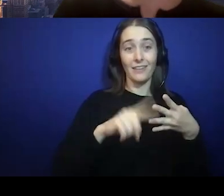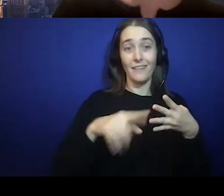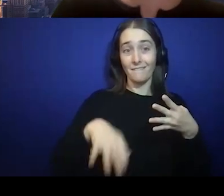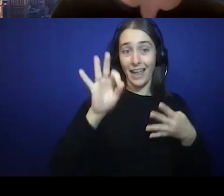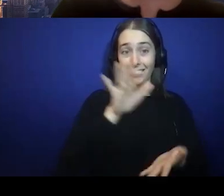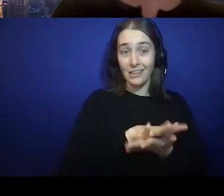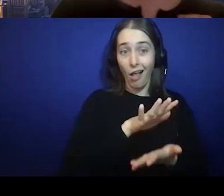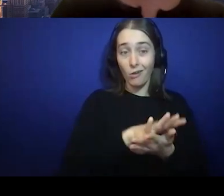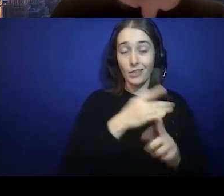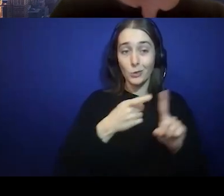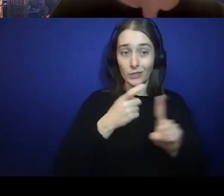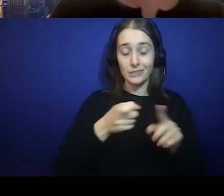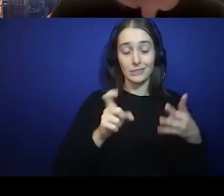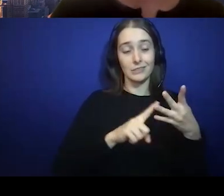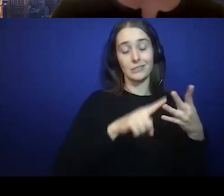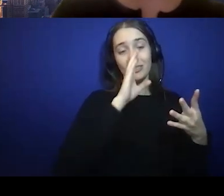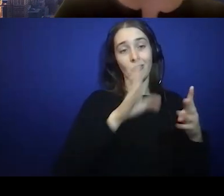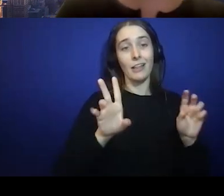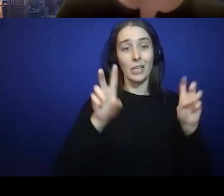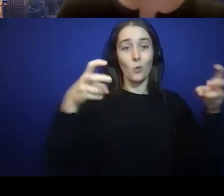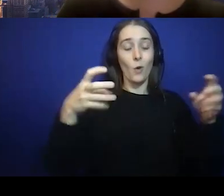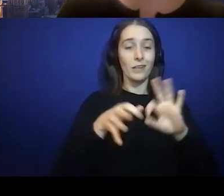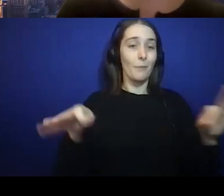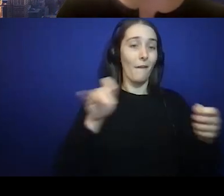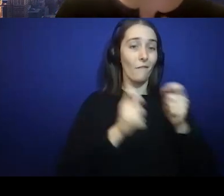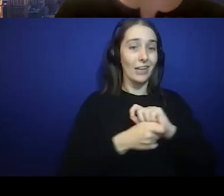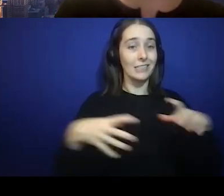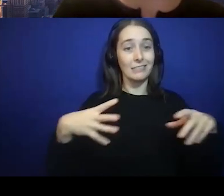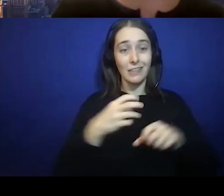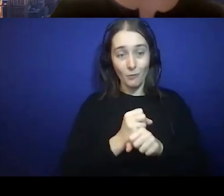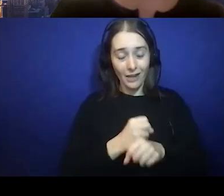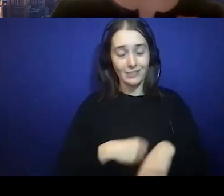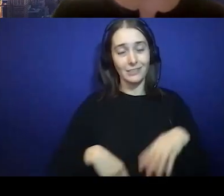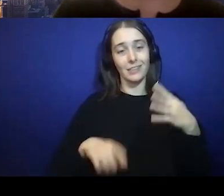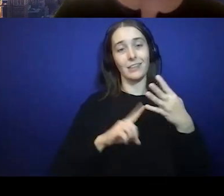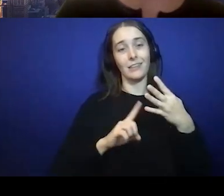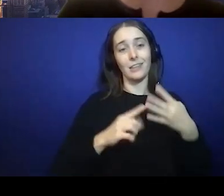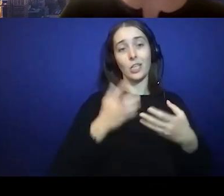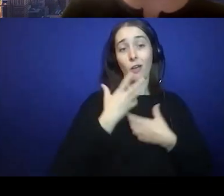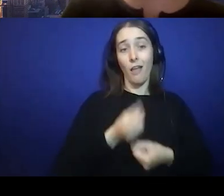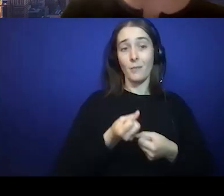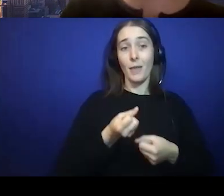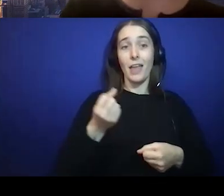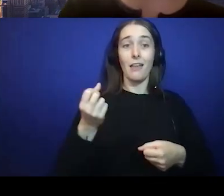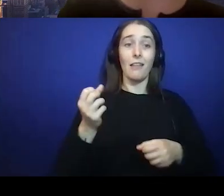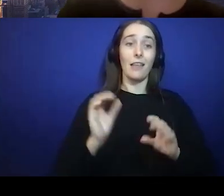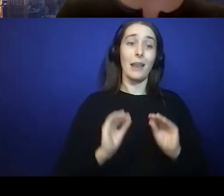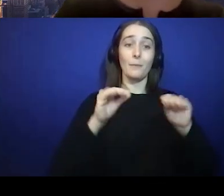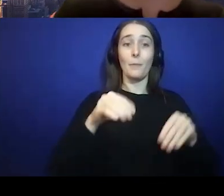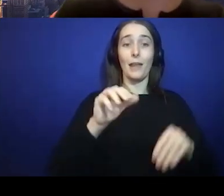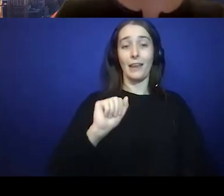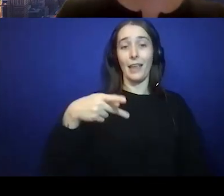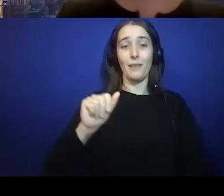sources, directly quoting, paraphrasing, and summarizing sources, and lastly, are you confident in implementing APA